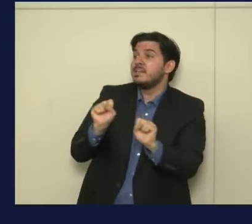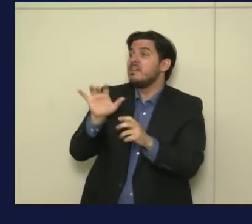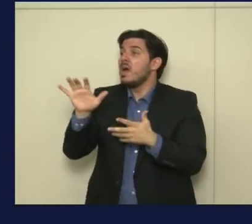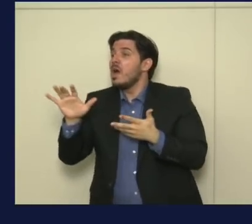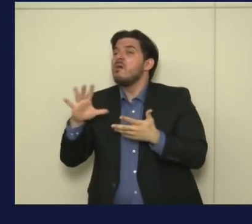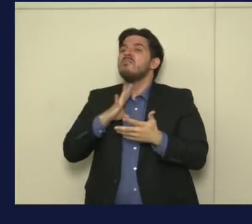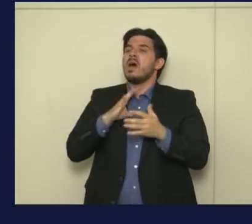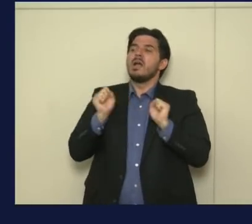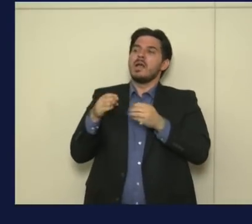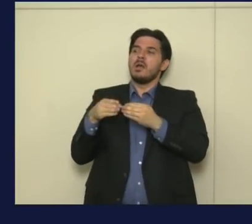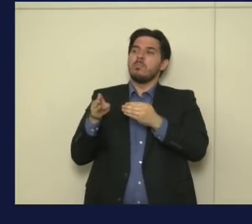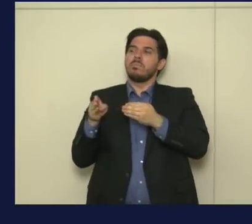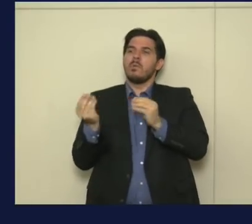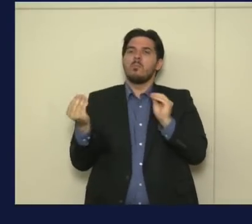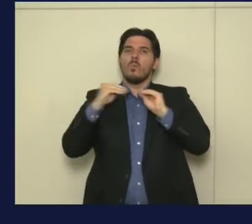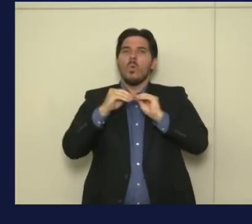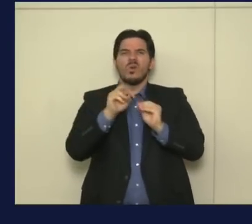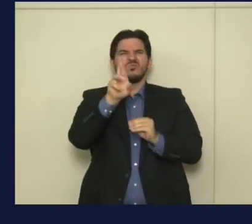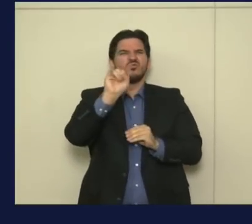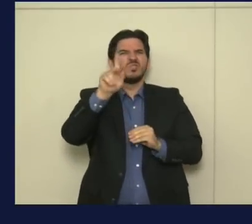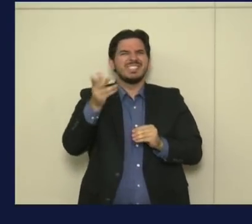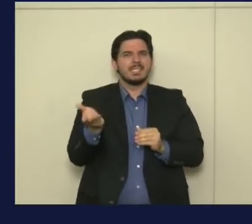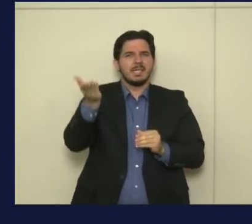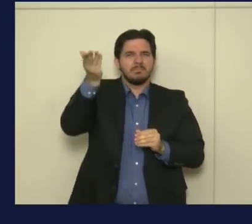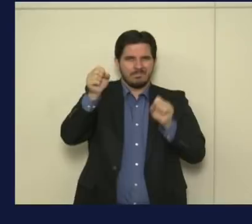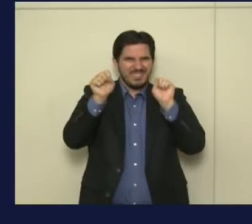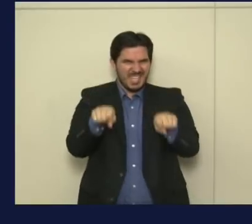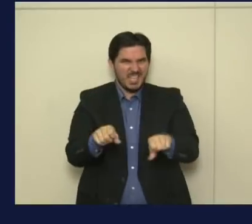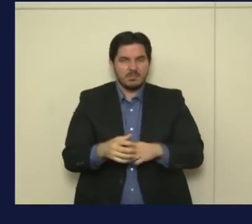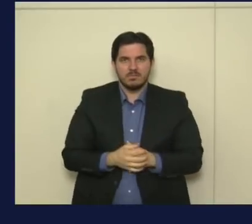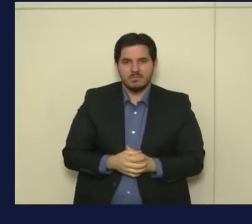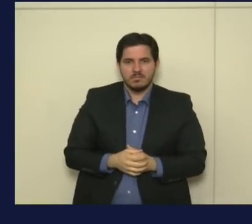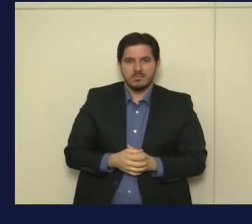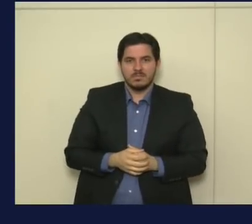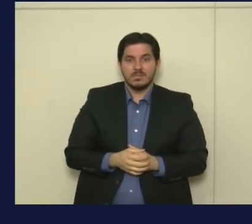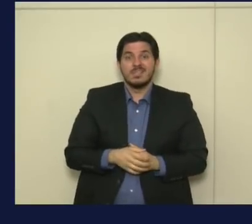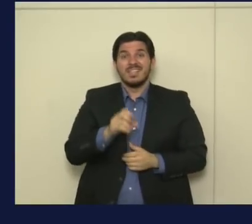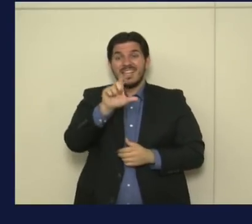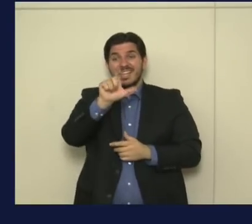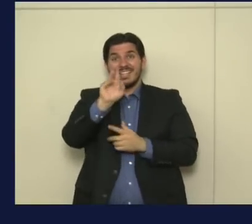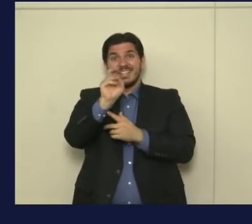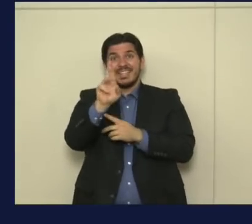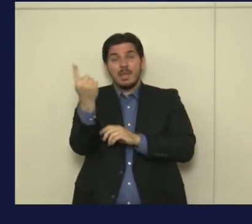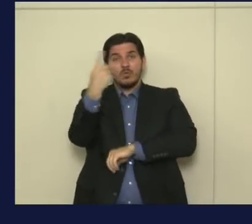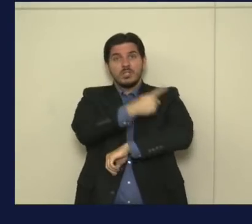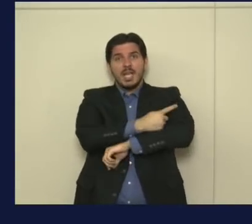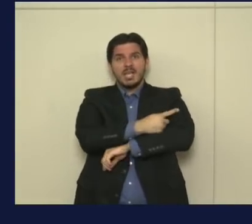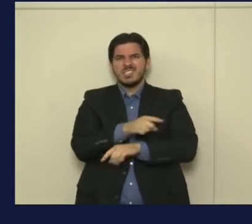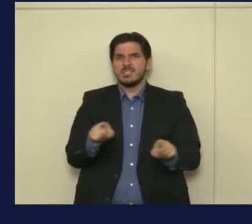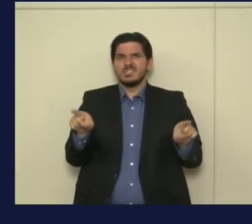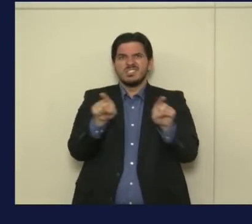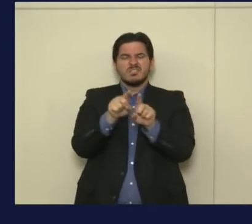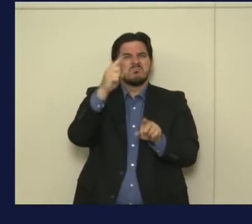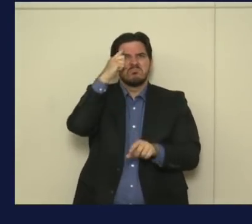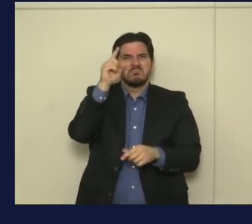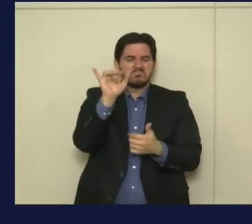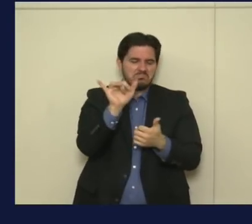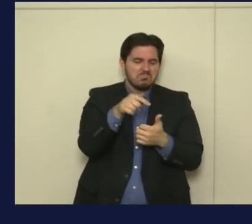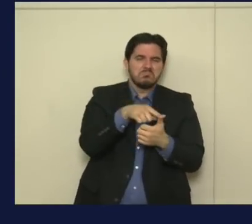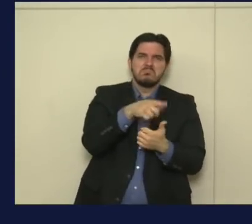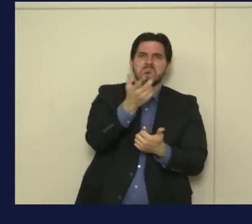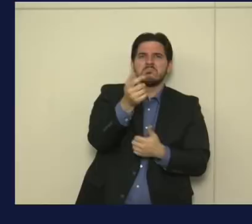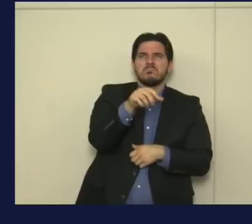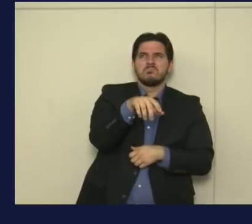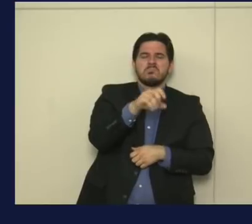Labor Day is just like July 4th and Memorial Weekend. And as we were either introducing a